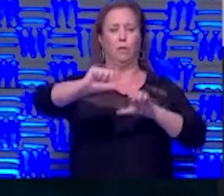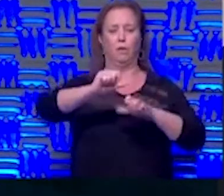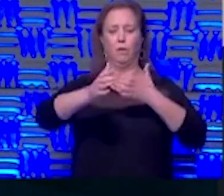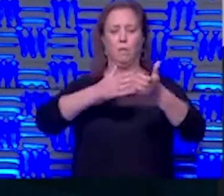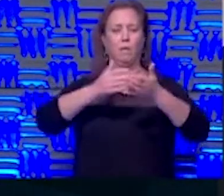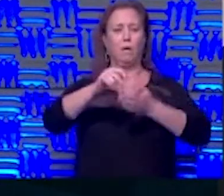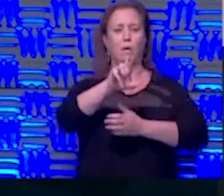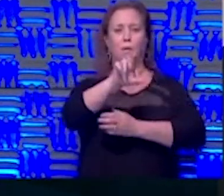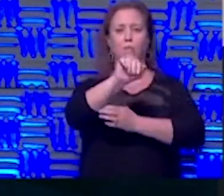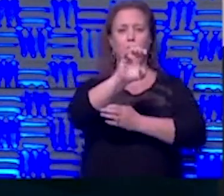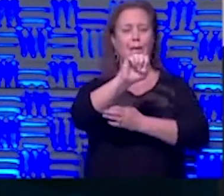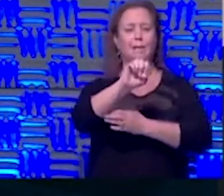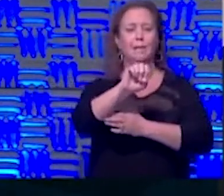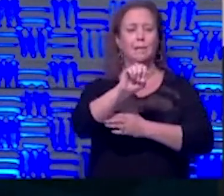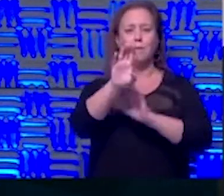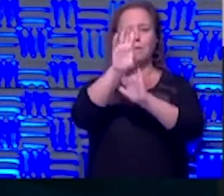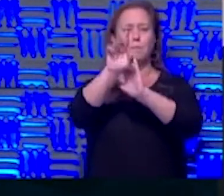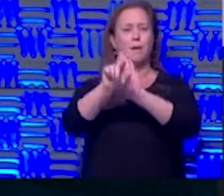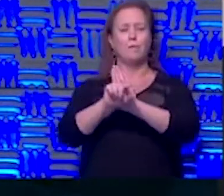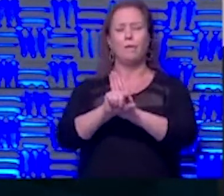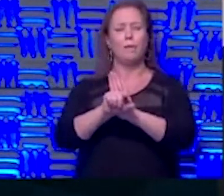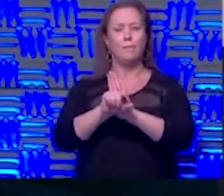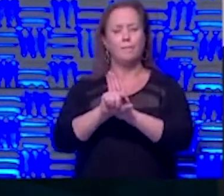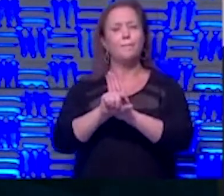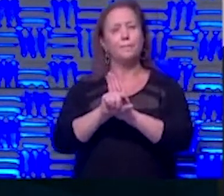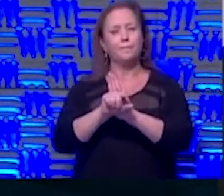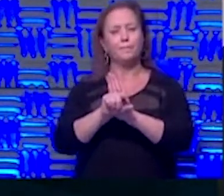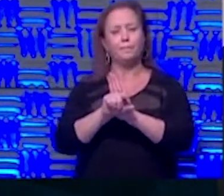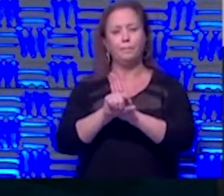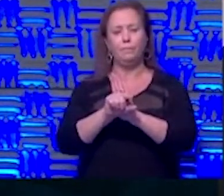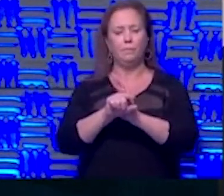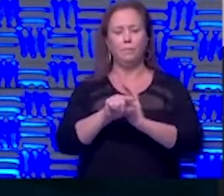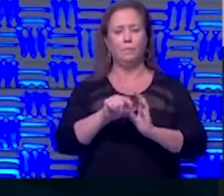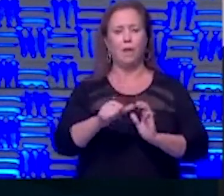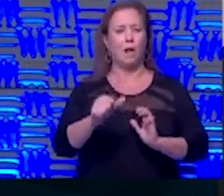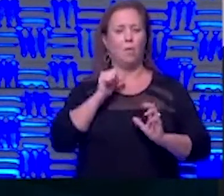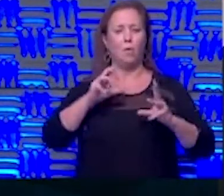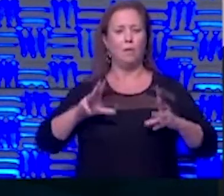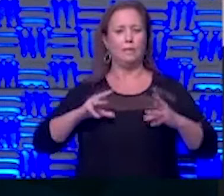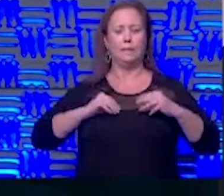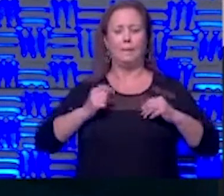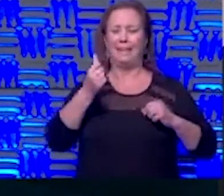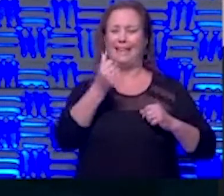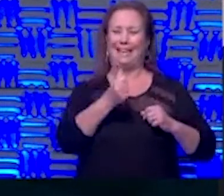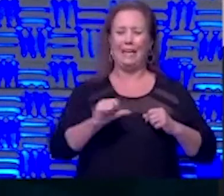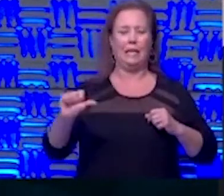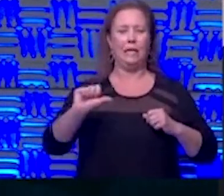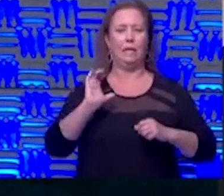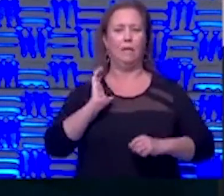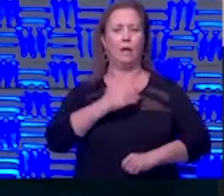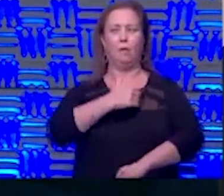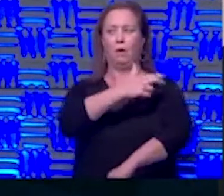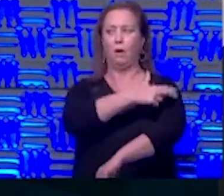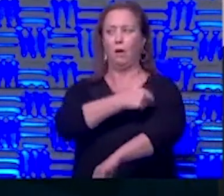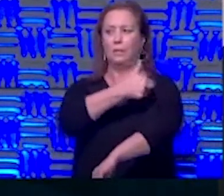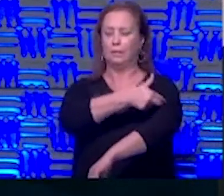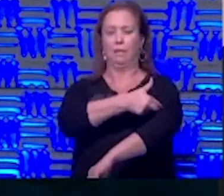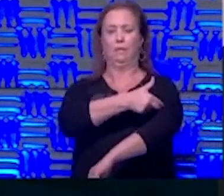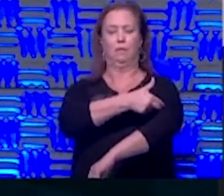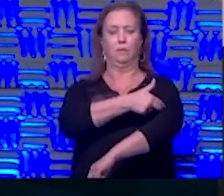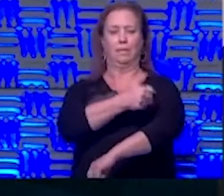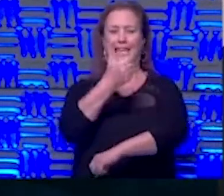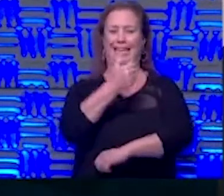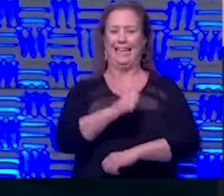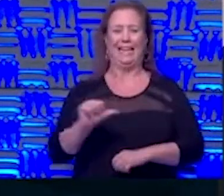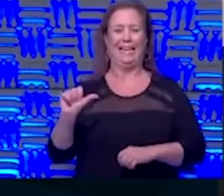race or ethnicity. And I will not accept in any of our hospitals